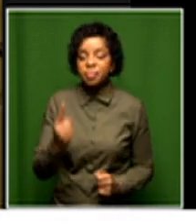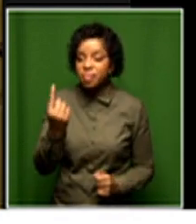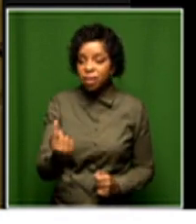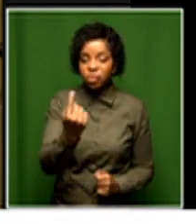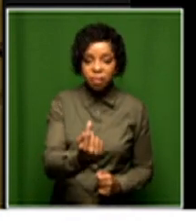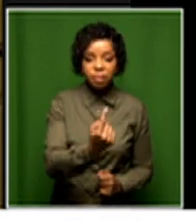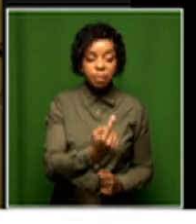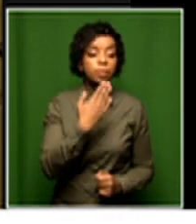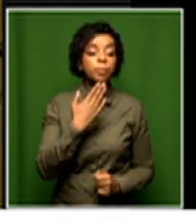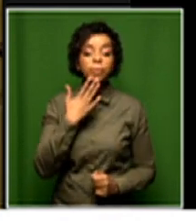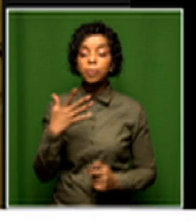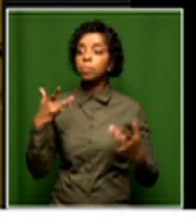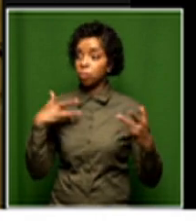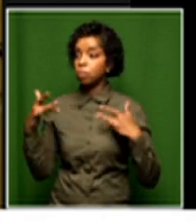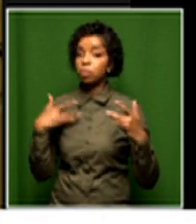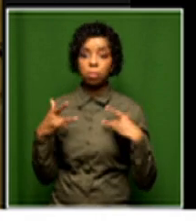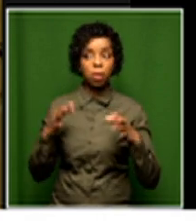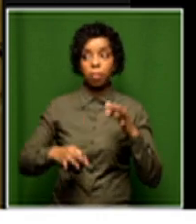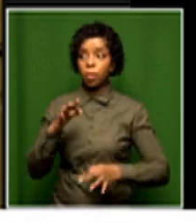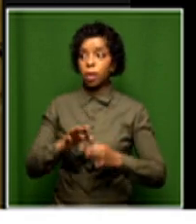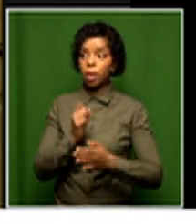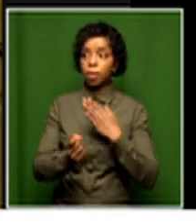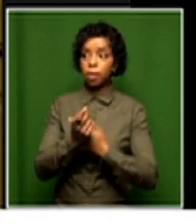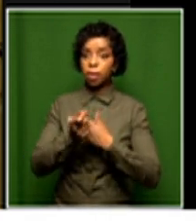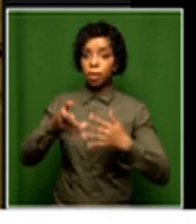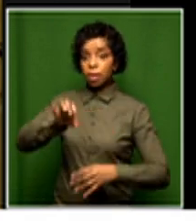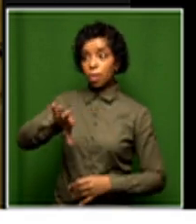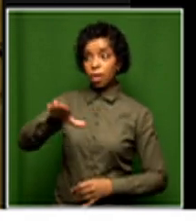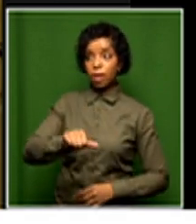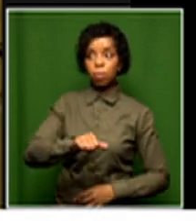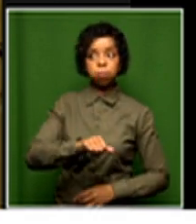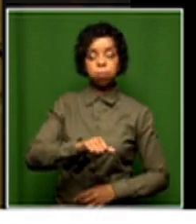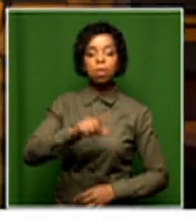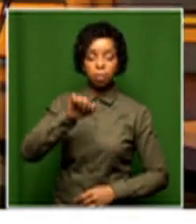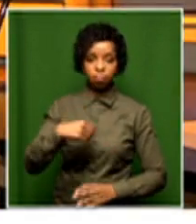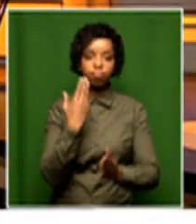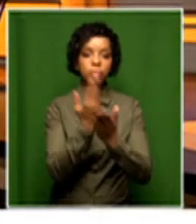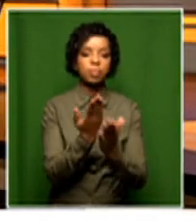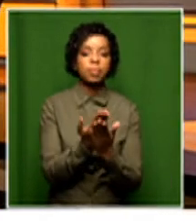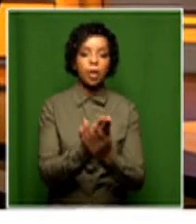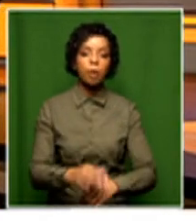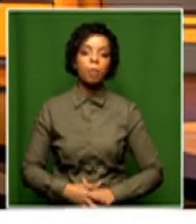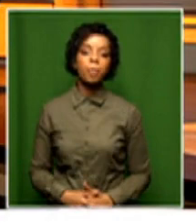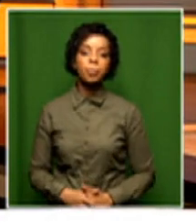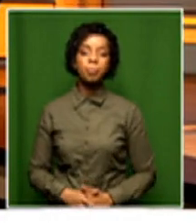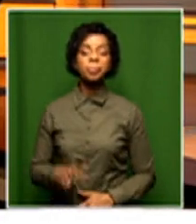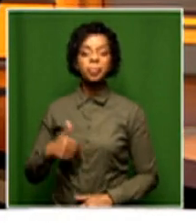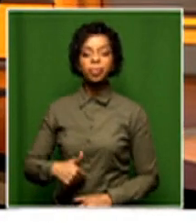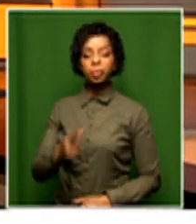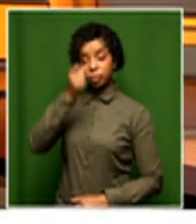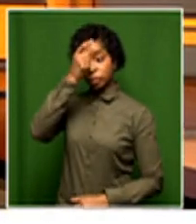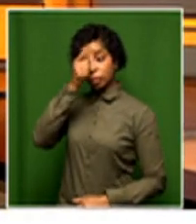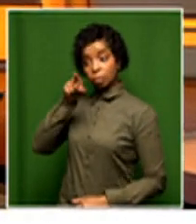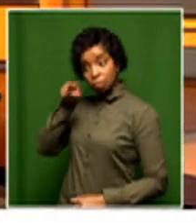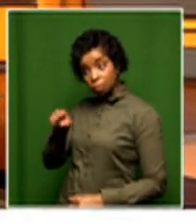who is concerned about politics in South Africa to apply for this. I understand that this competition